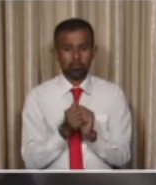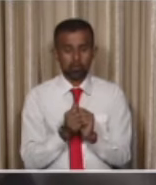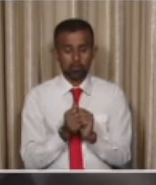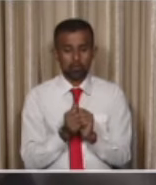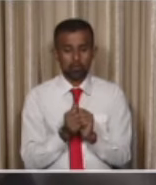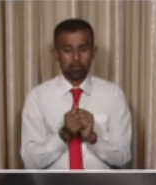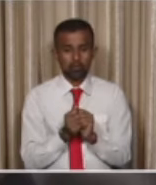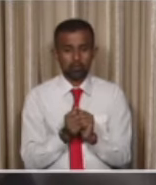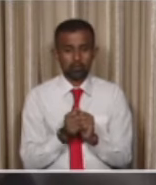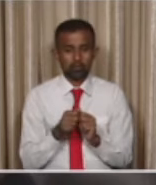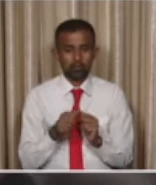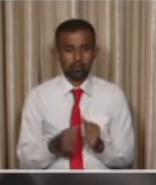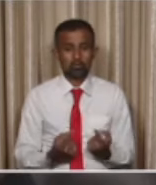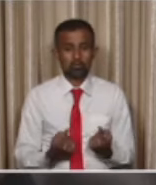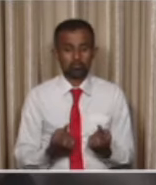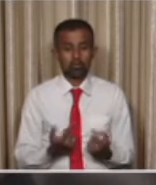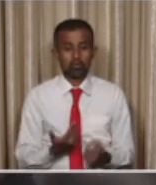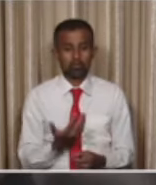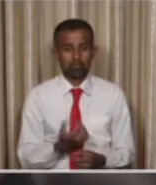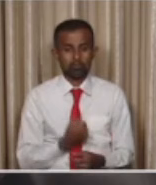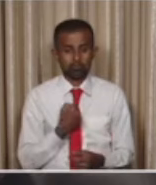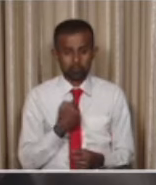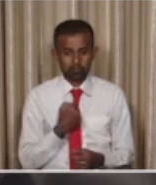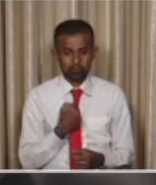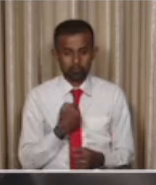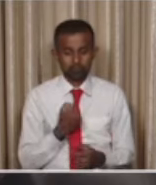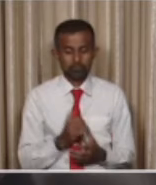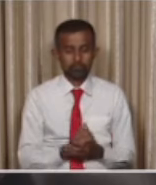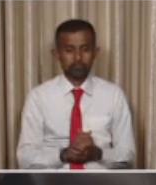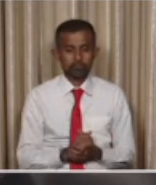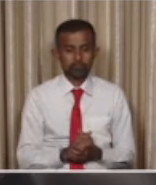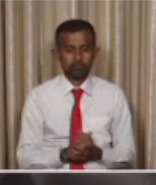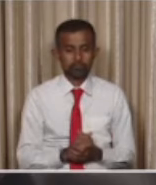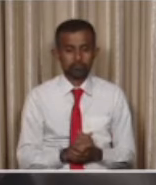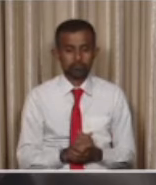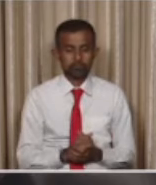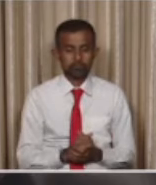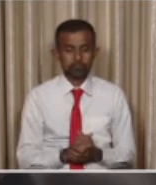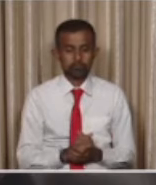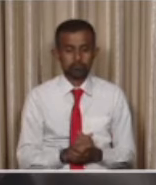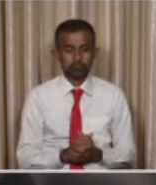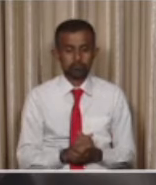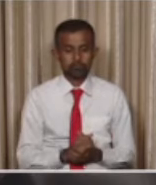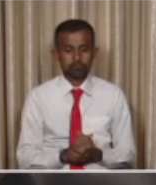were necessary and served to